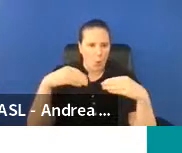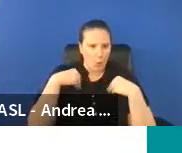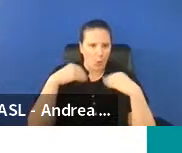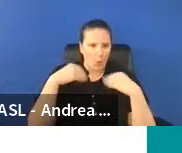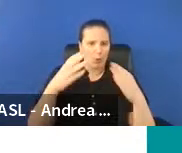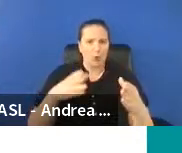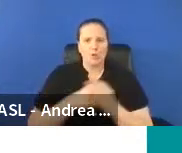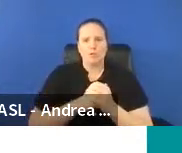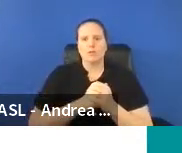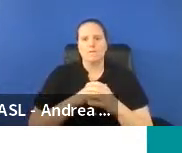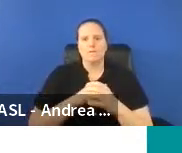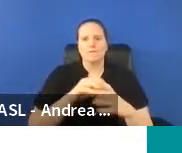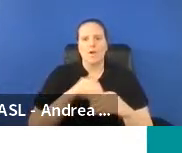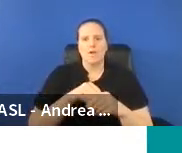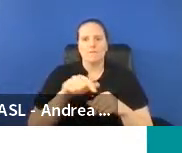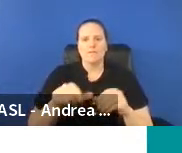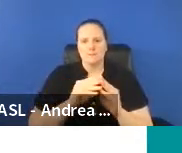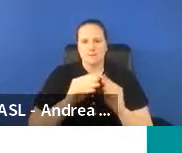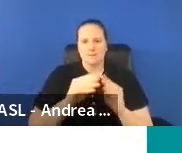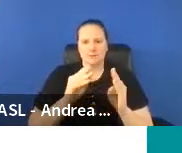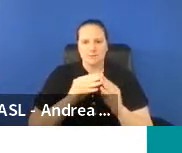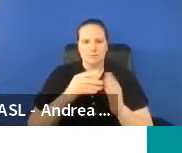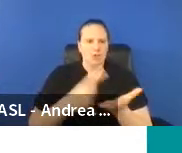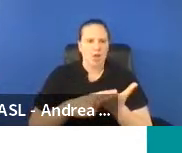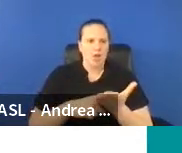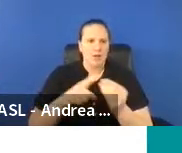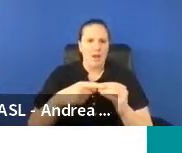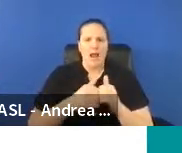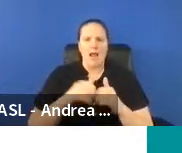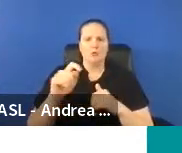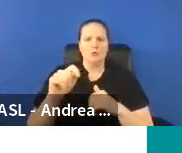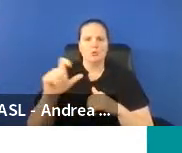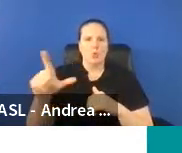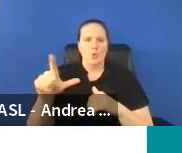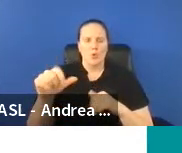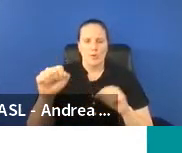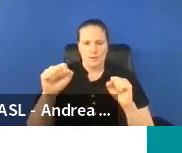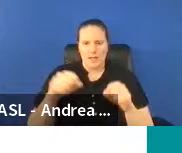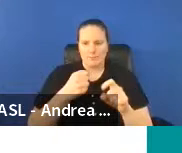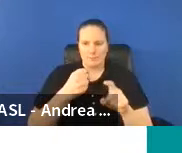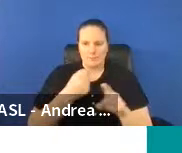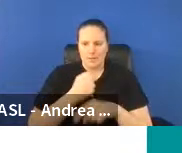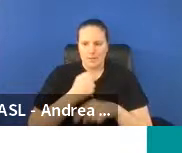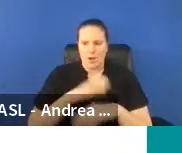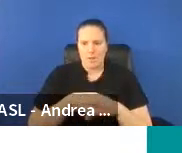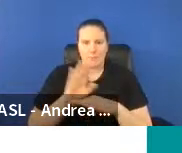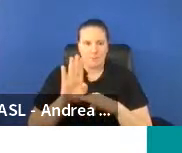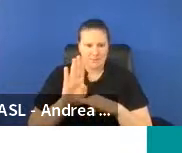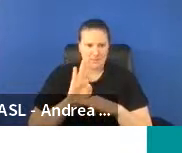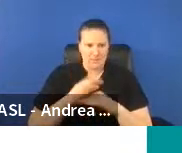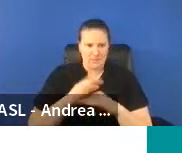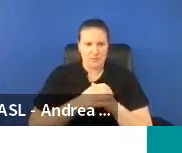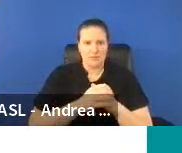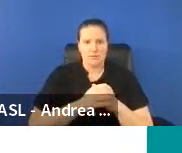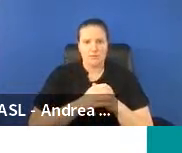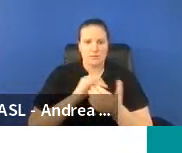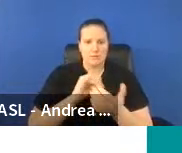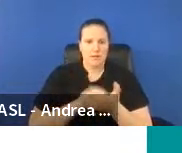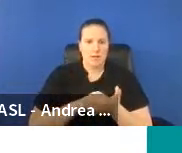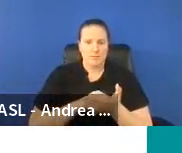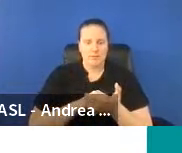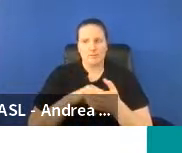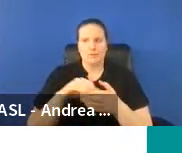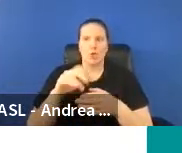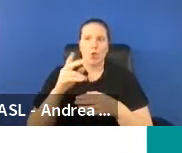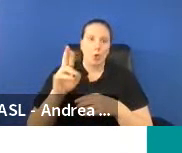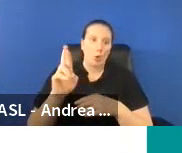these sessions really talked about how tolling can be really impactful on their business. Some of that being Lyft and Uber drivers, and